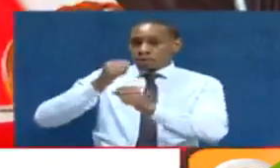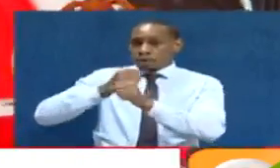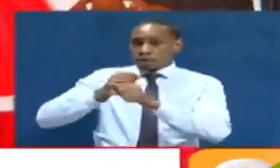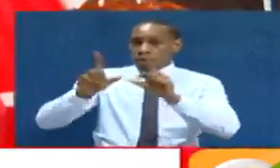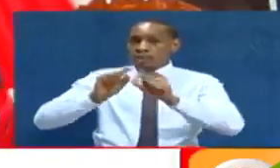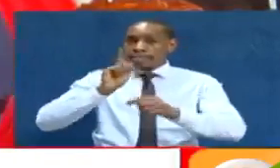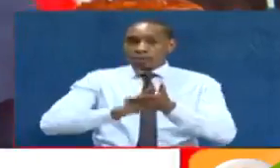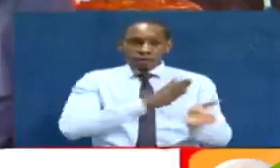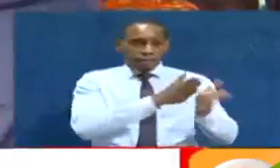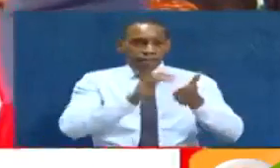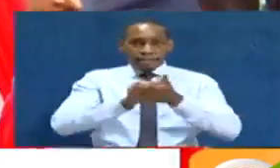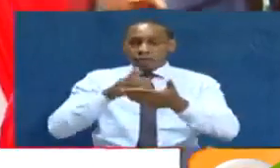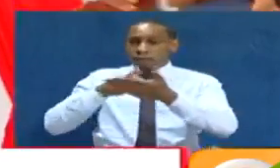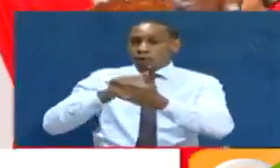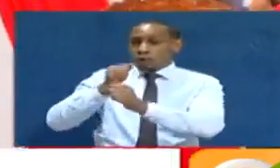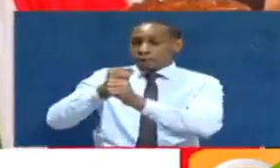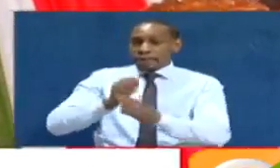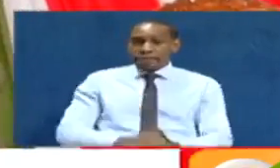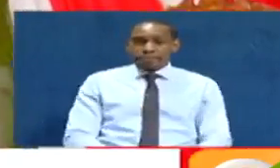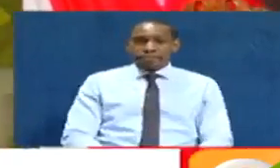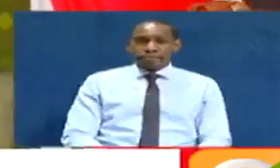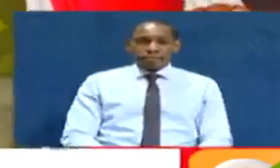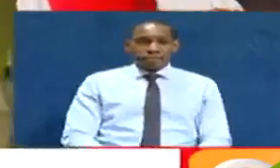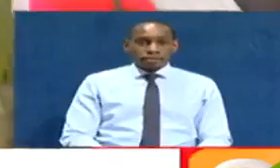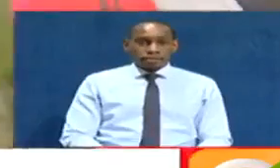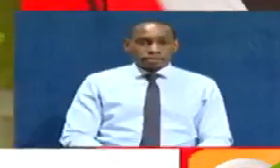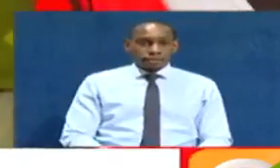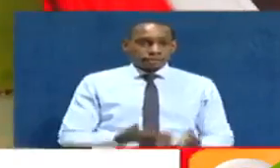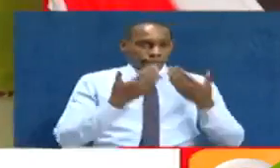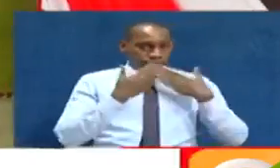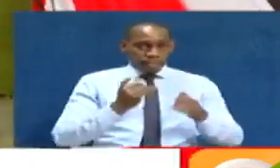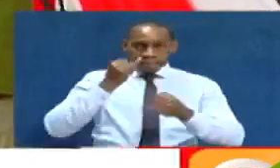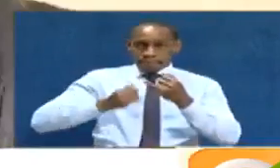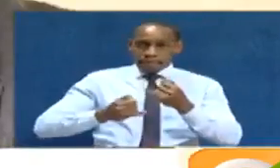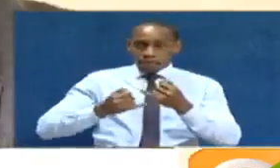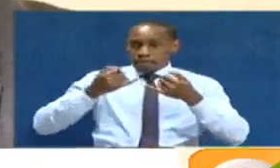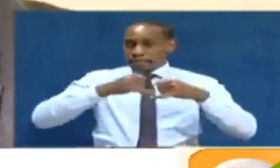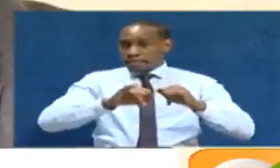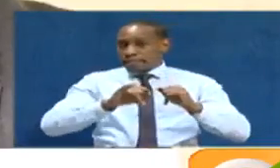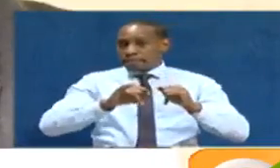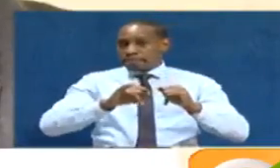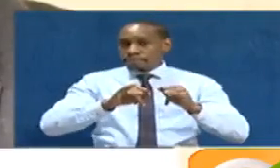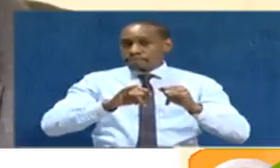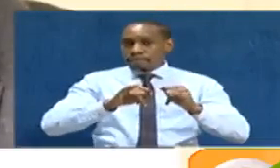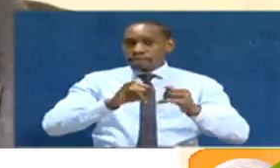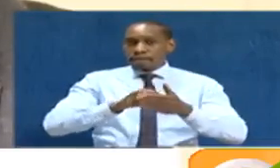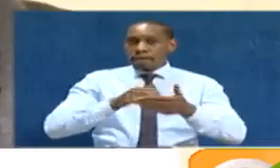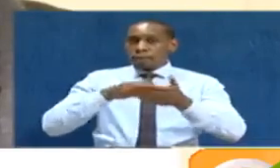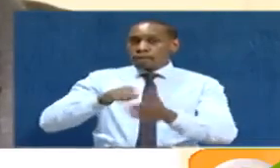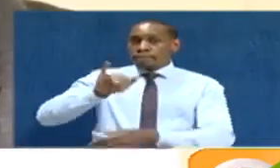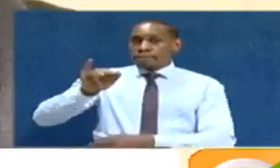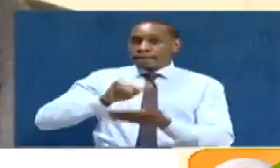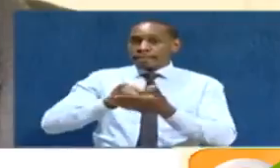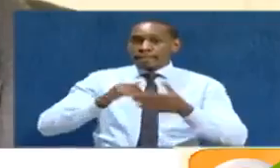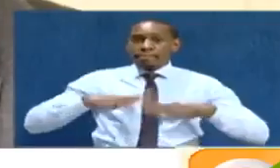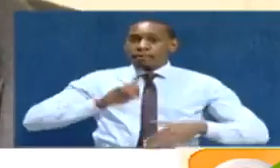are now alleging a plot to derail the exercise. We have just moved from the last attempt at sabotaging BBI,